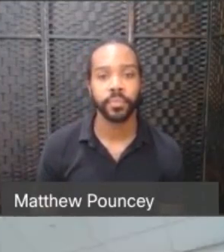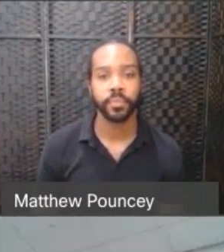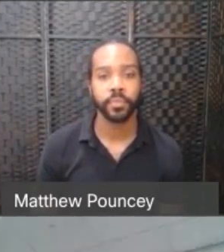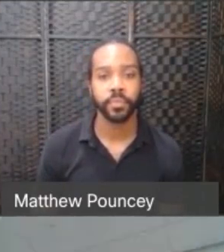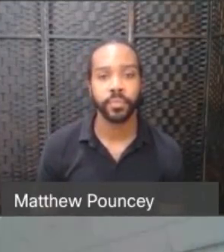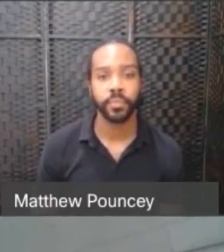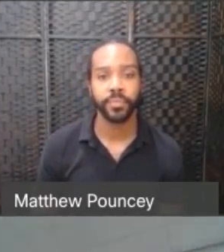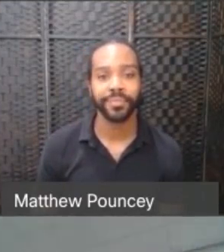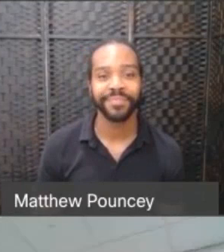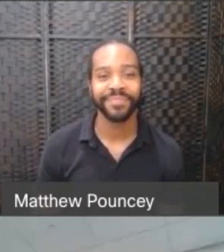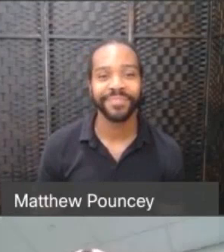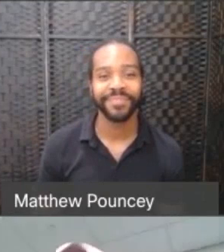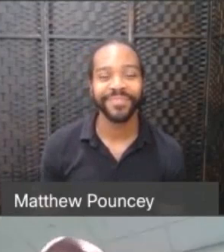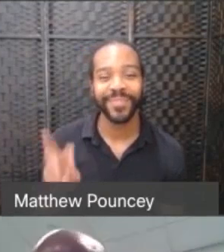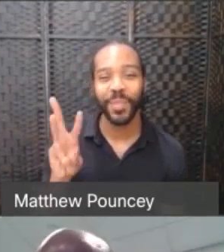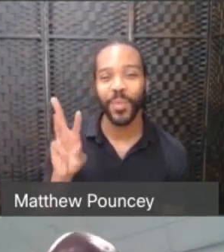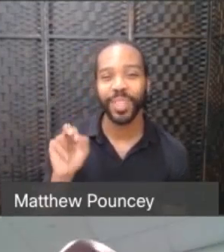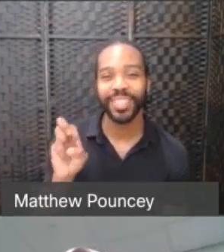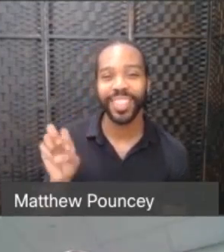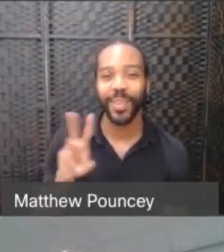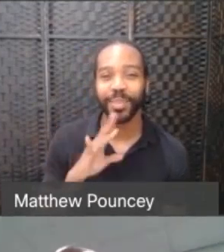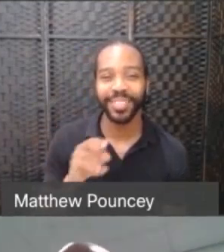It's kind of quiet.